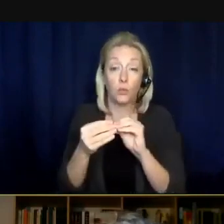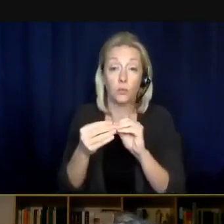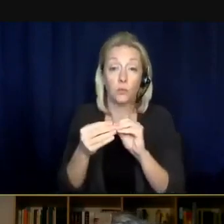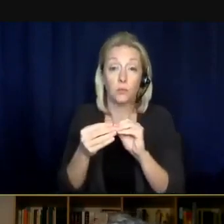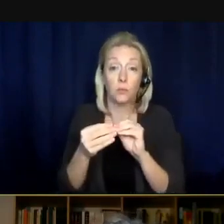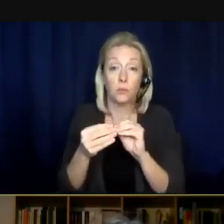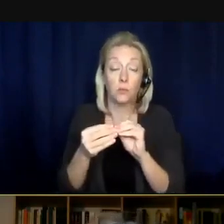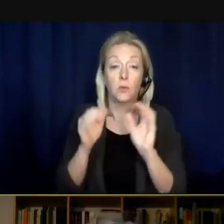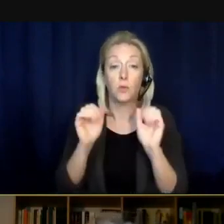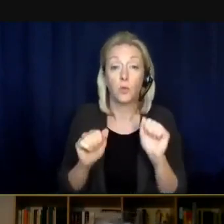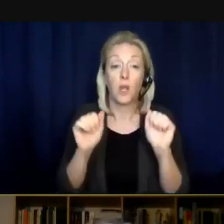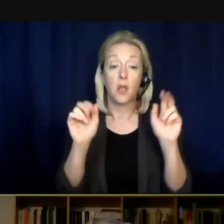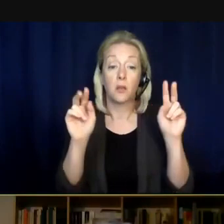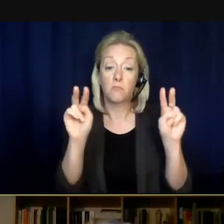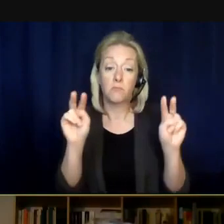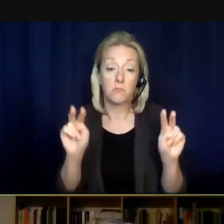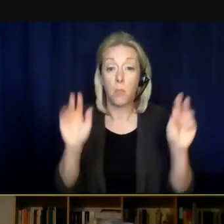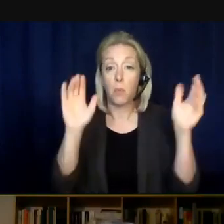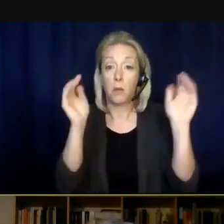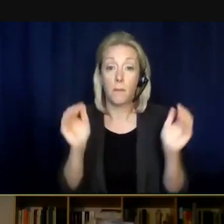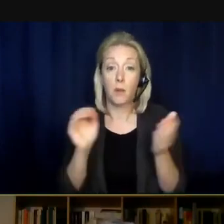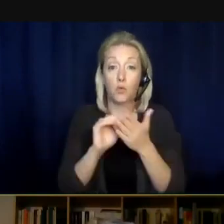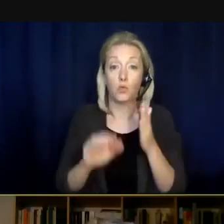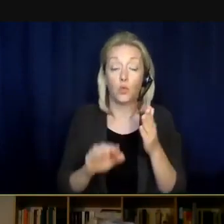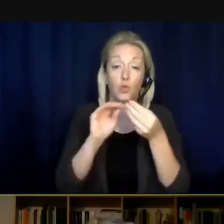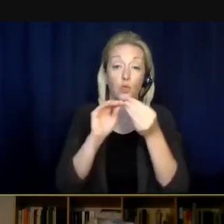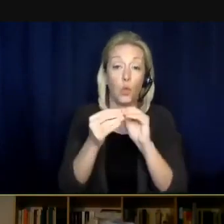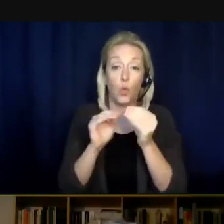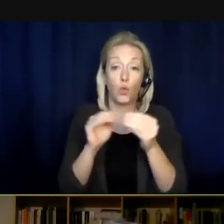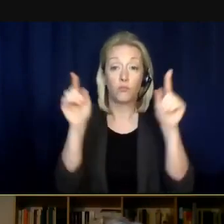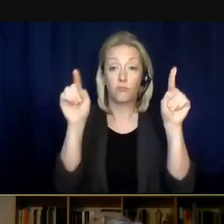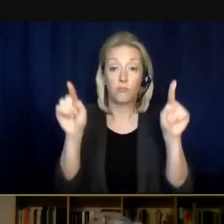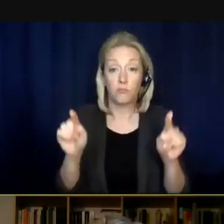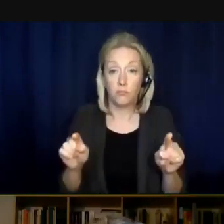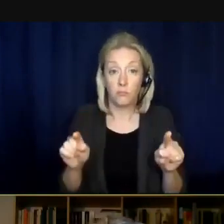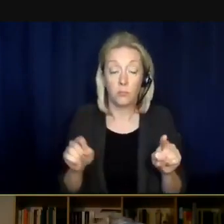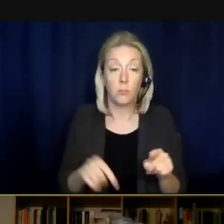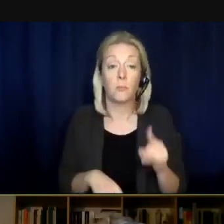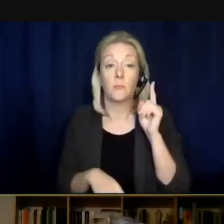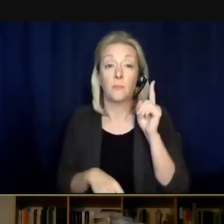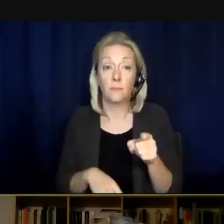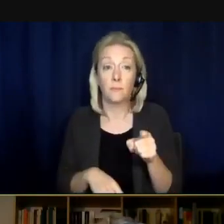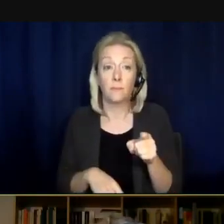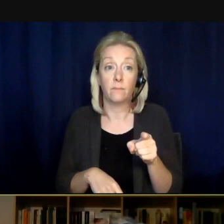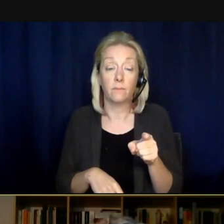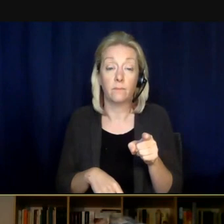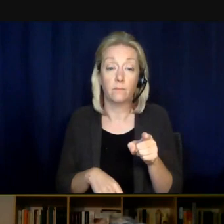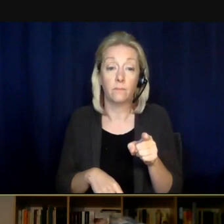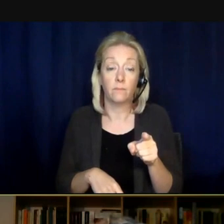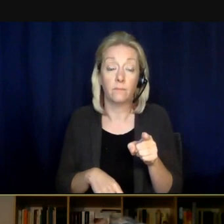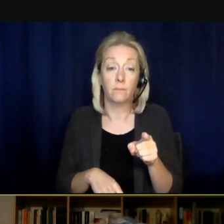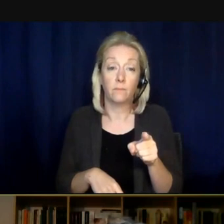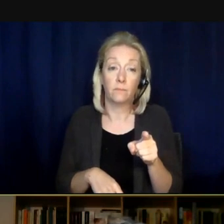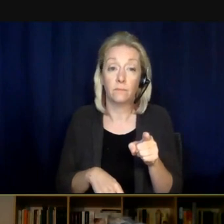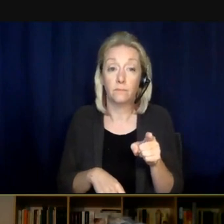quiz and see how Johnny, Mary, Joey did on it. And this one, you can look at